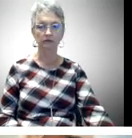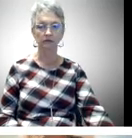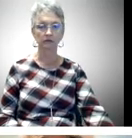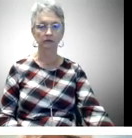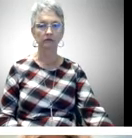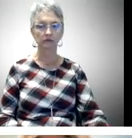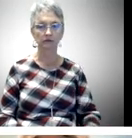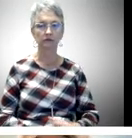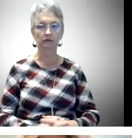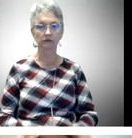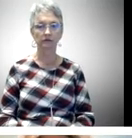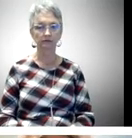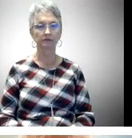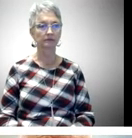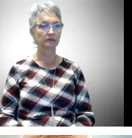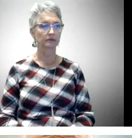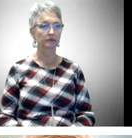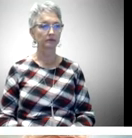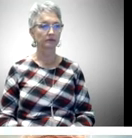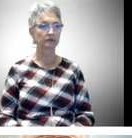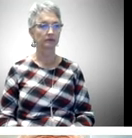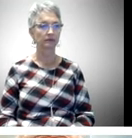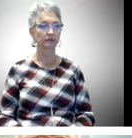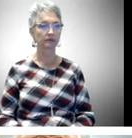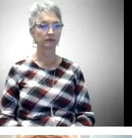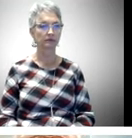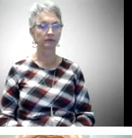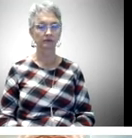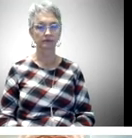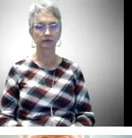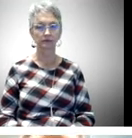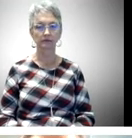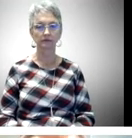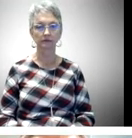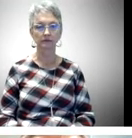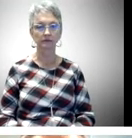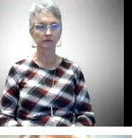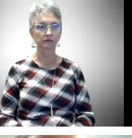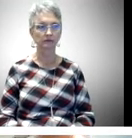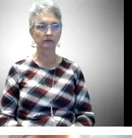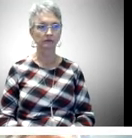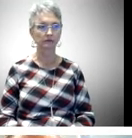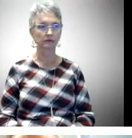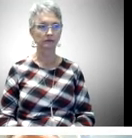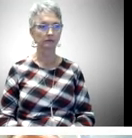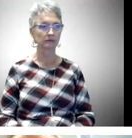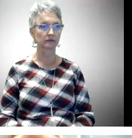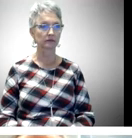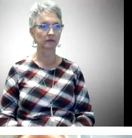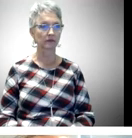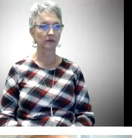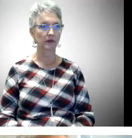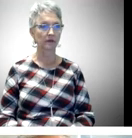we talk about the Texas law. Next slide. So this is a good example of where we are with traditional